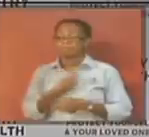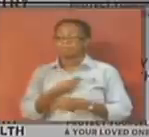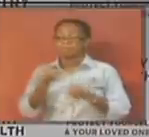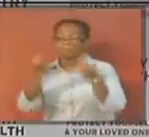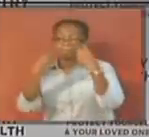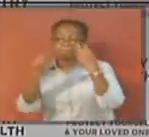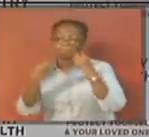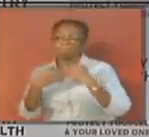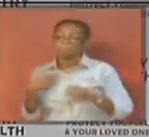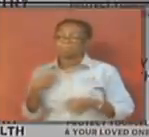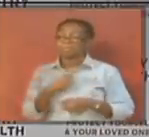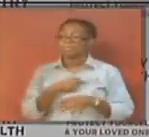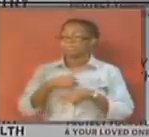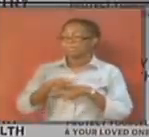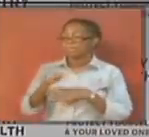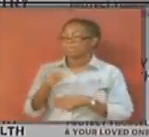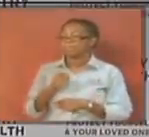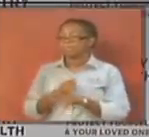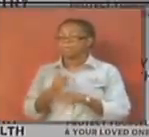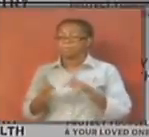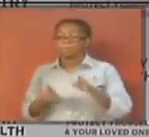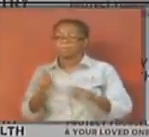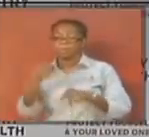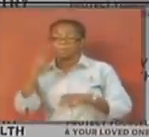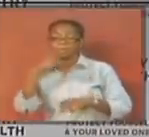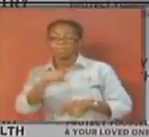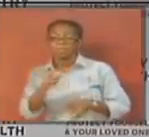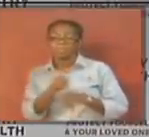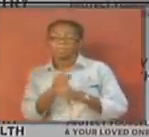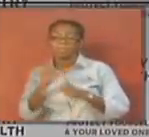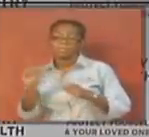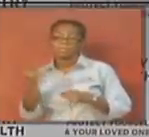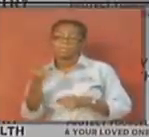to I-95.5, please.